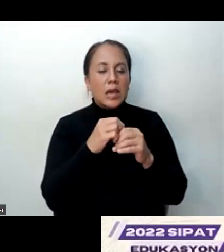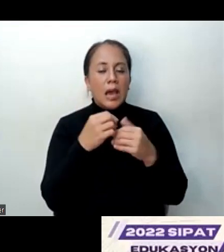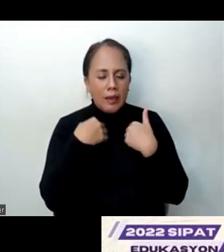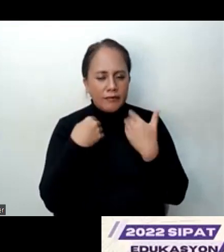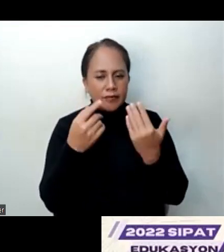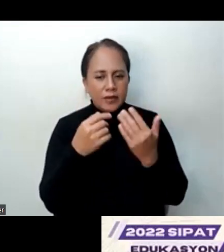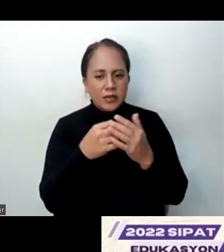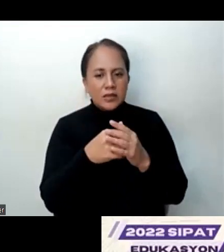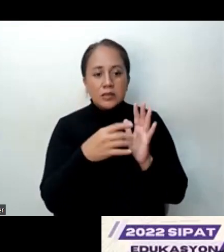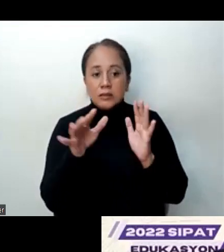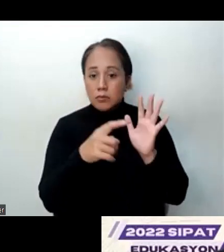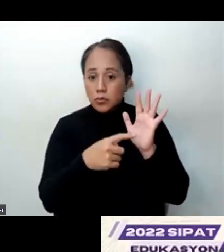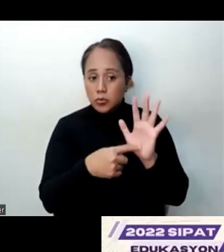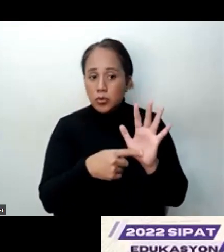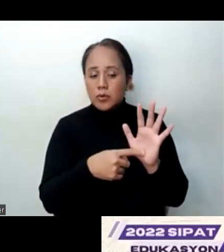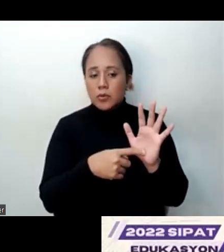saka pinakita rin ng